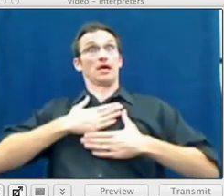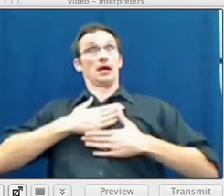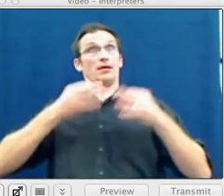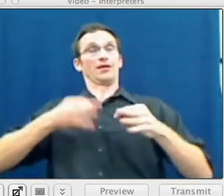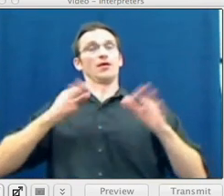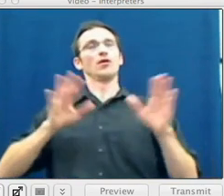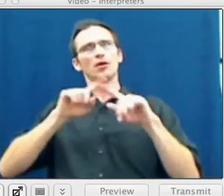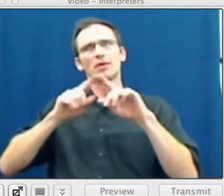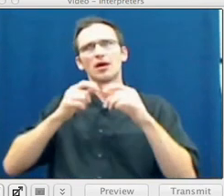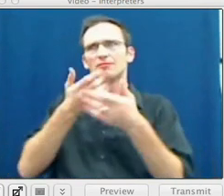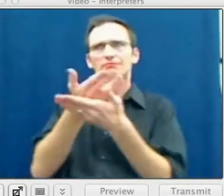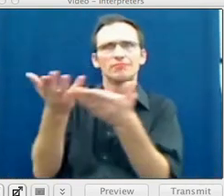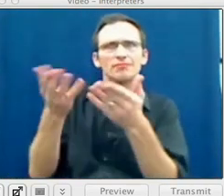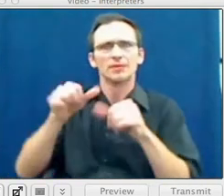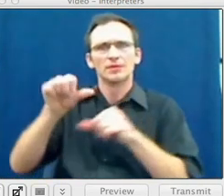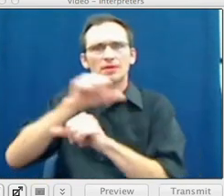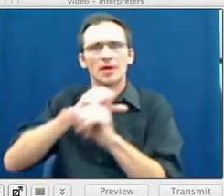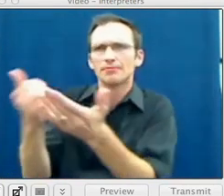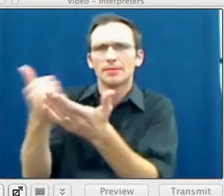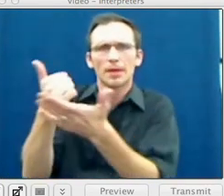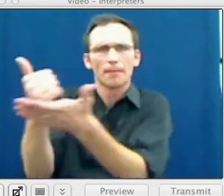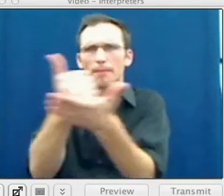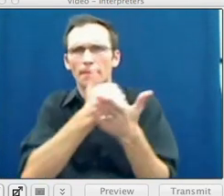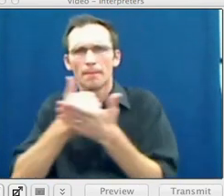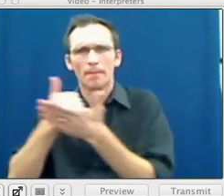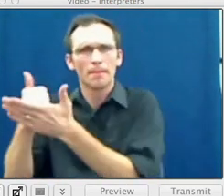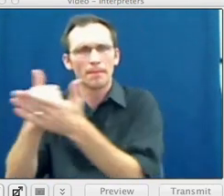And also in the session that I talked about this,